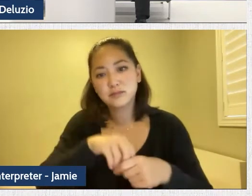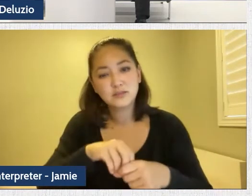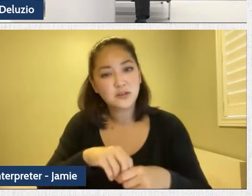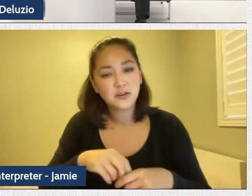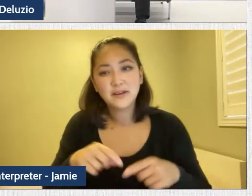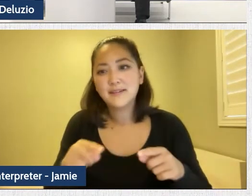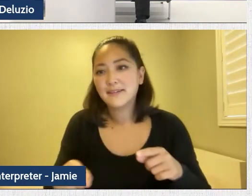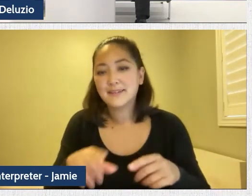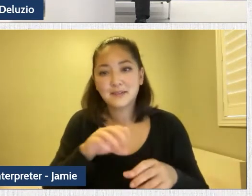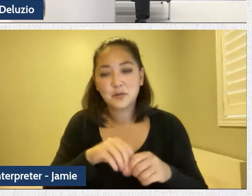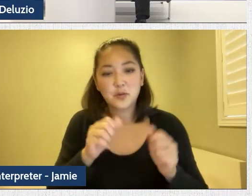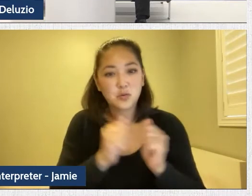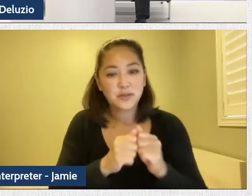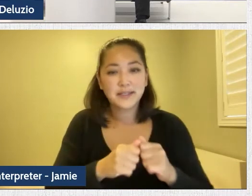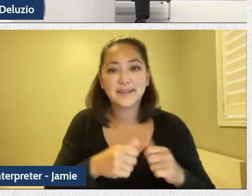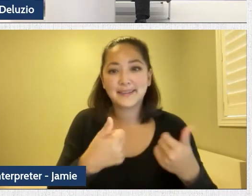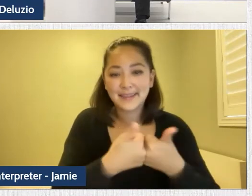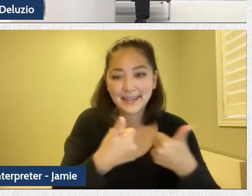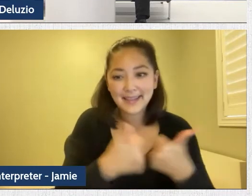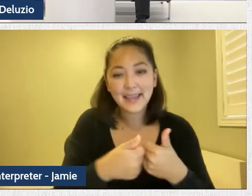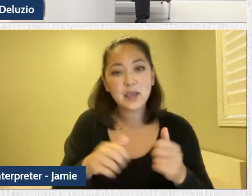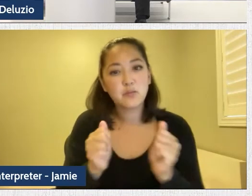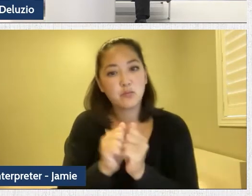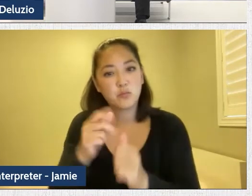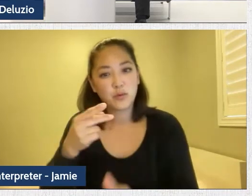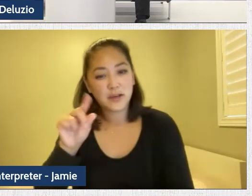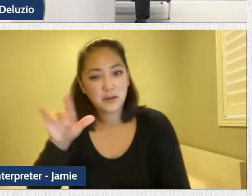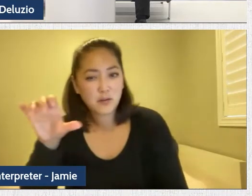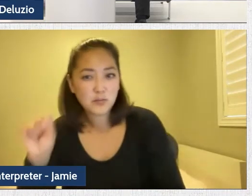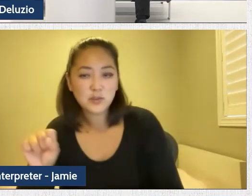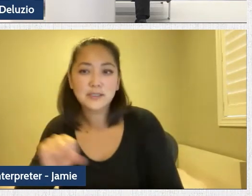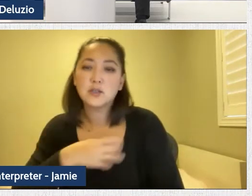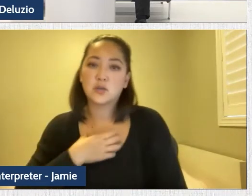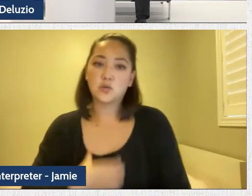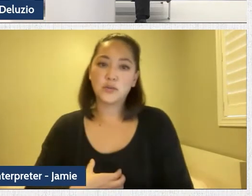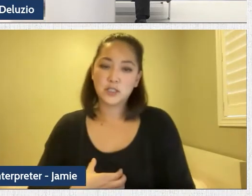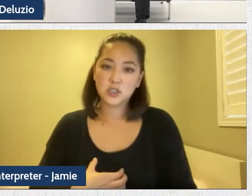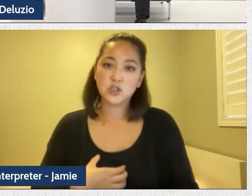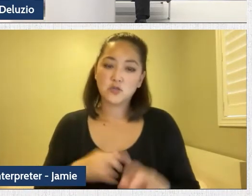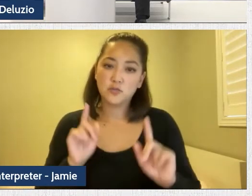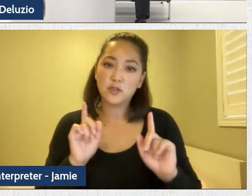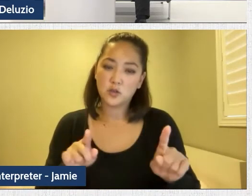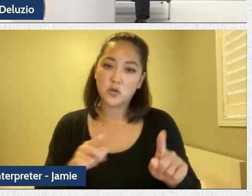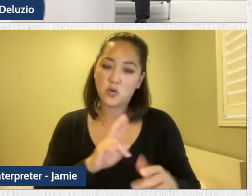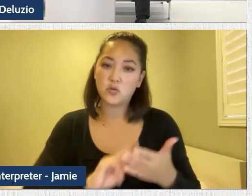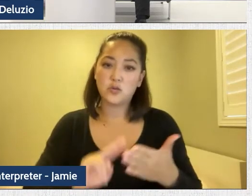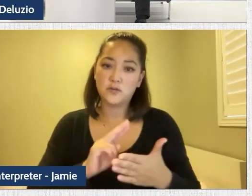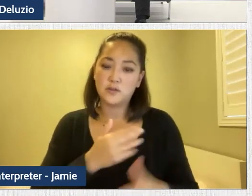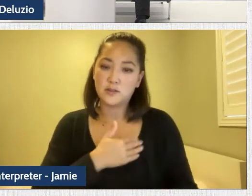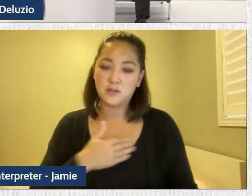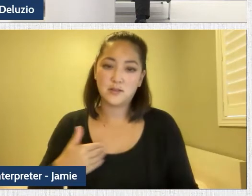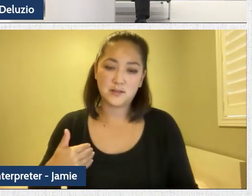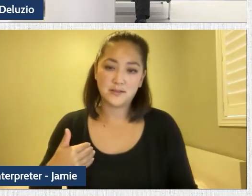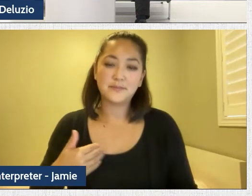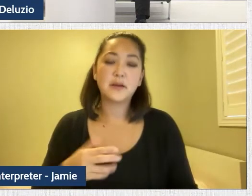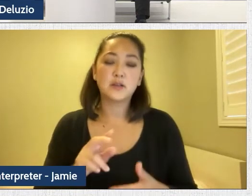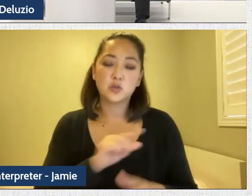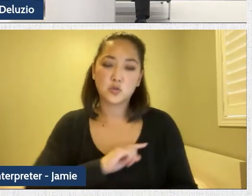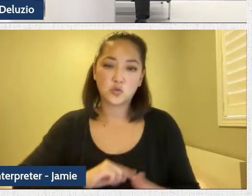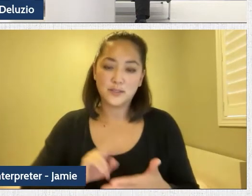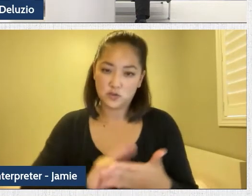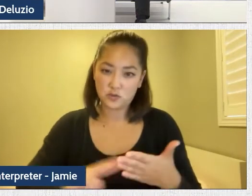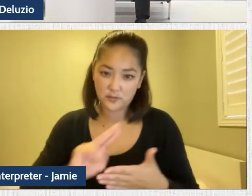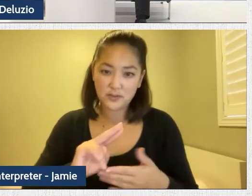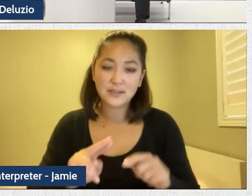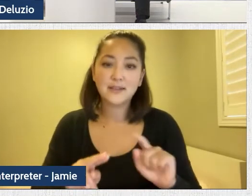in both the polls and the trivia game. And while we missed being on campus this year, of course, it's still great to get together, see